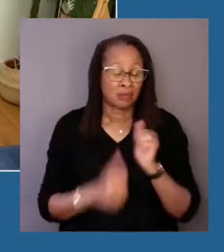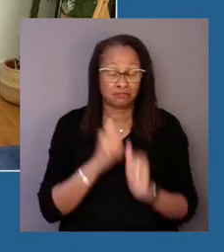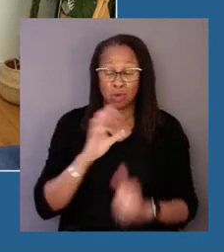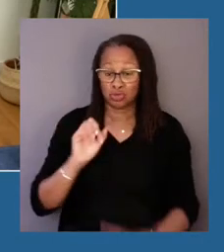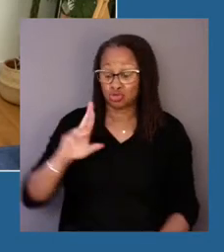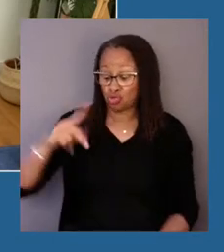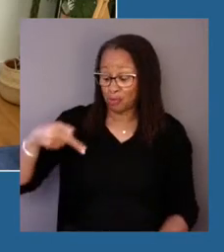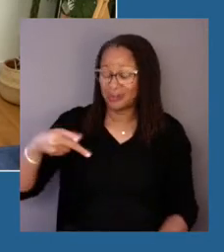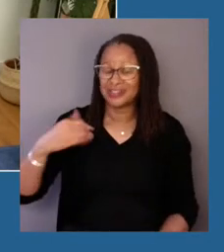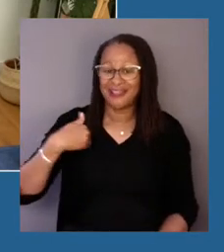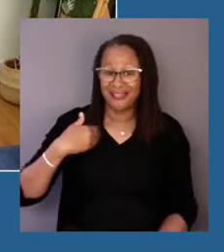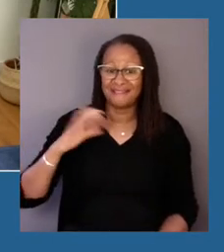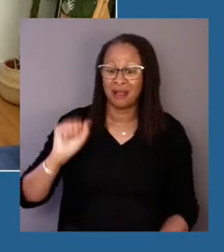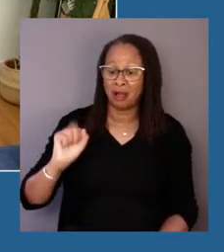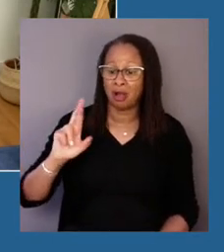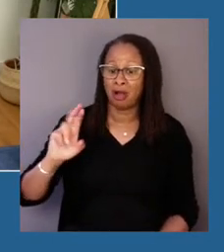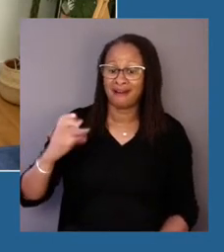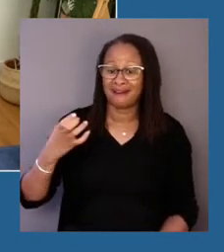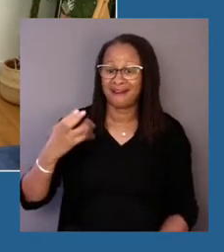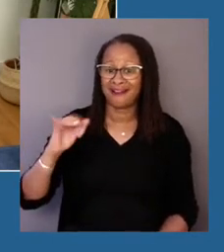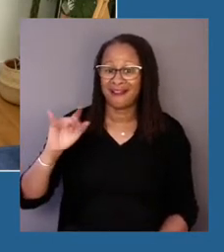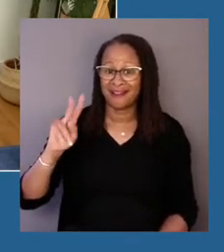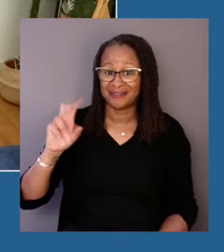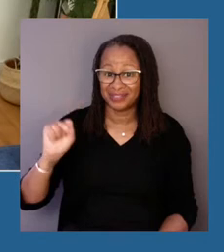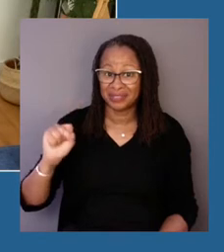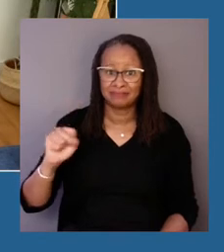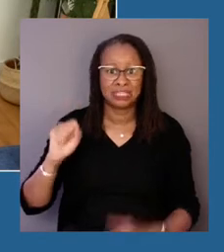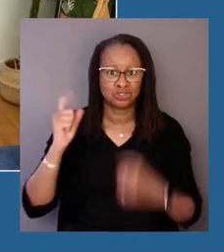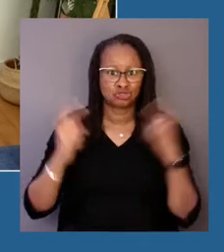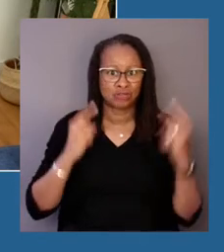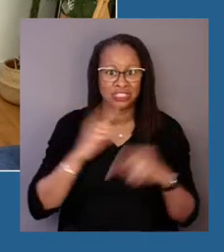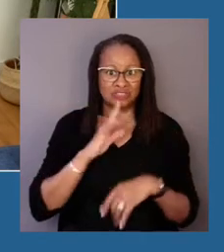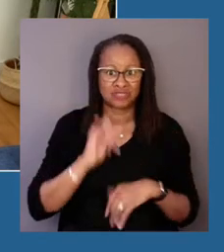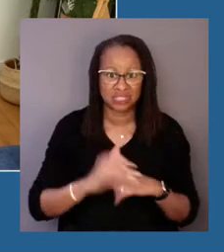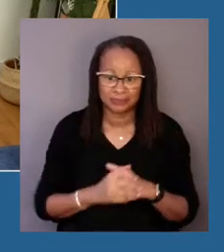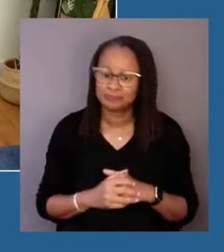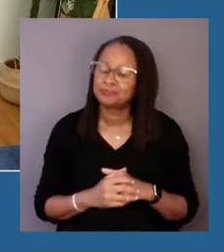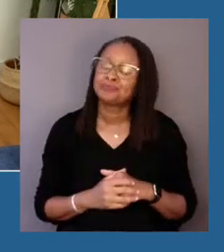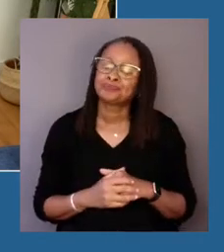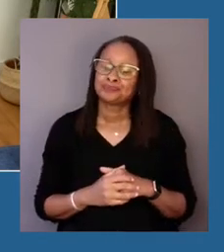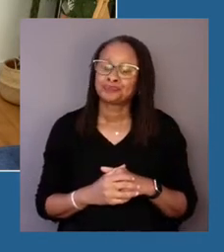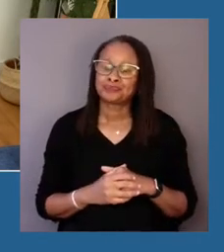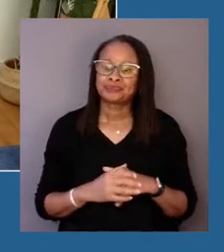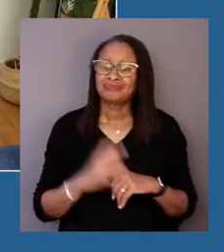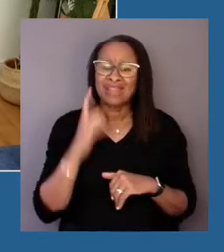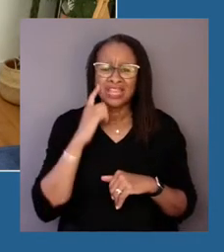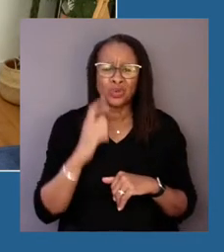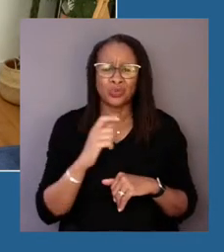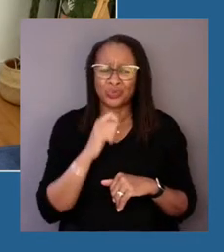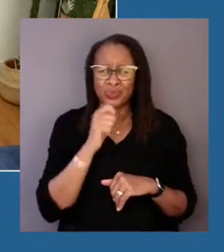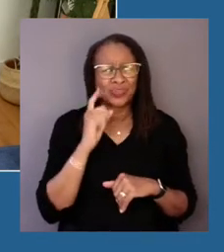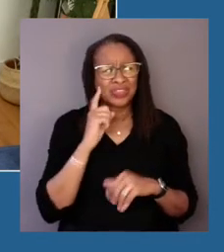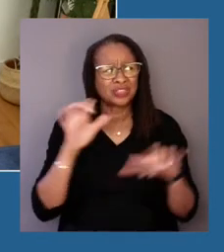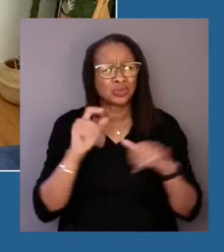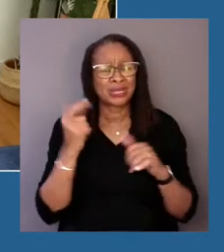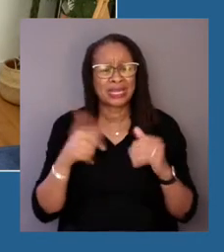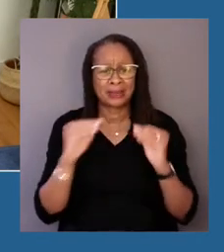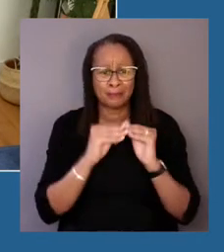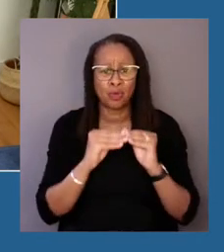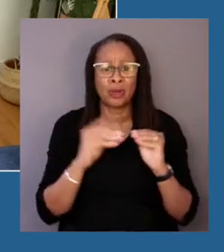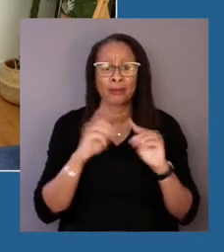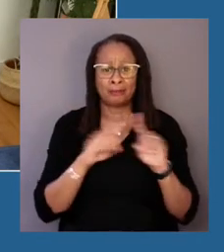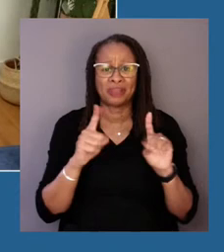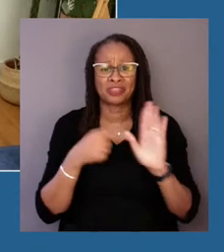have archived. I mean, it's crazy. I don't think they do it anymore because they've sort of realized that, you know, they're like showing their whole ass to